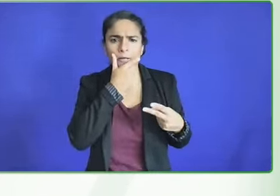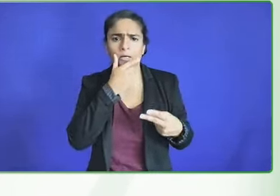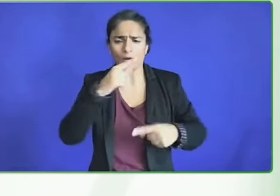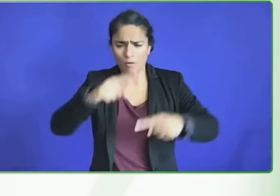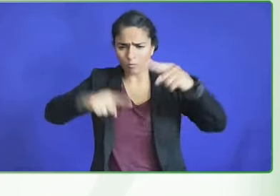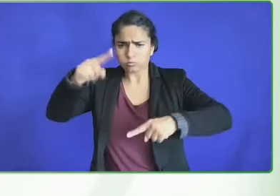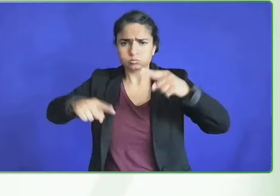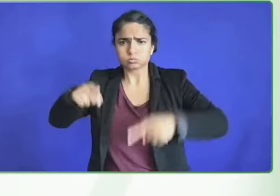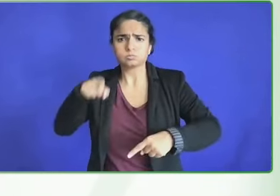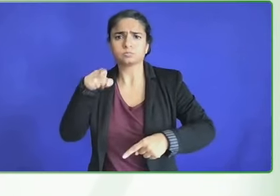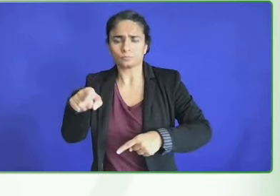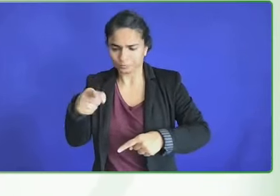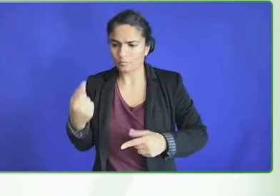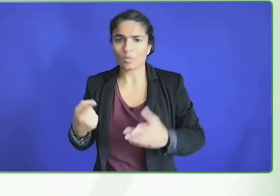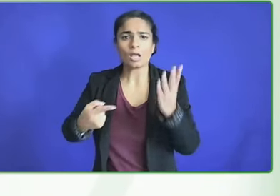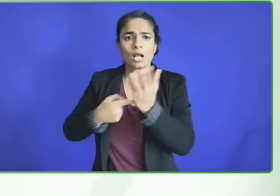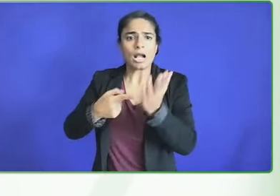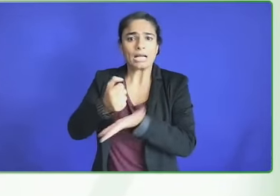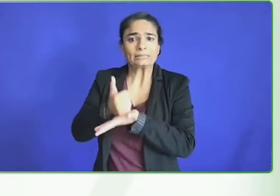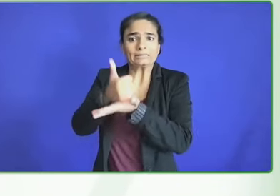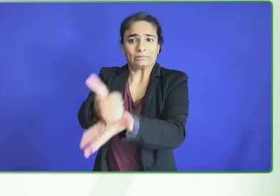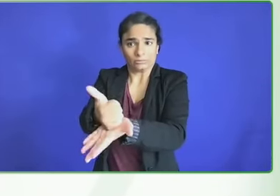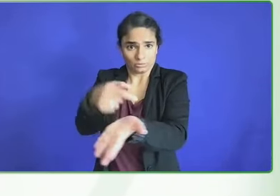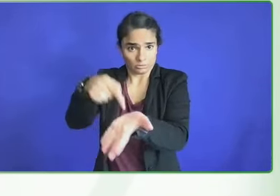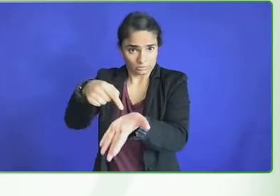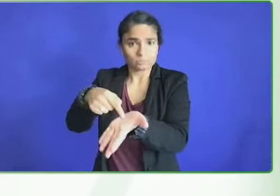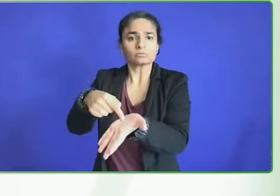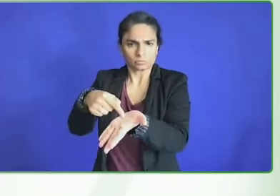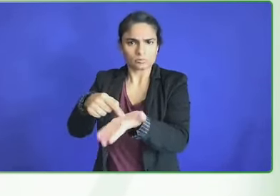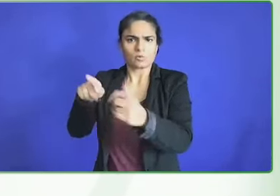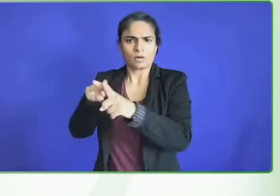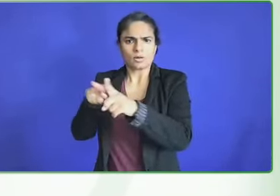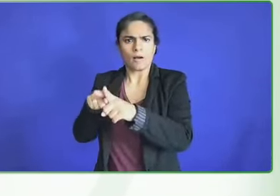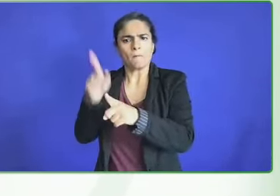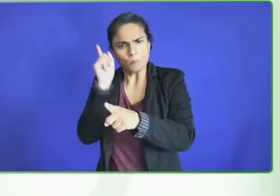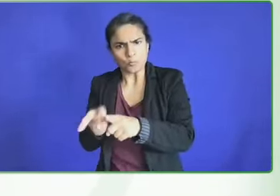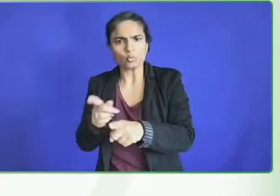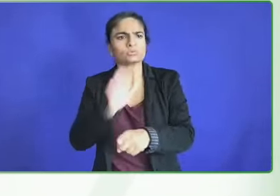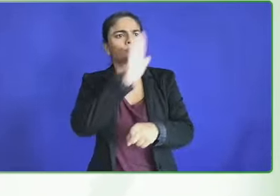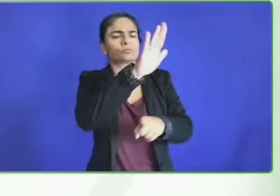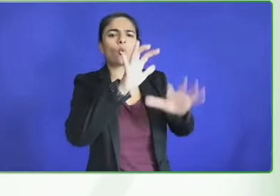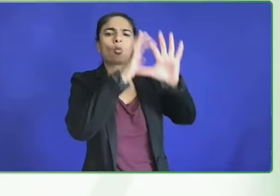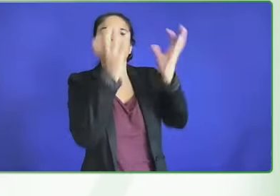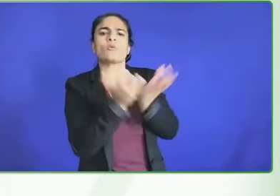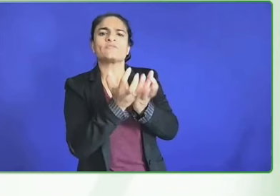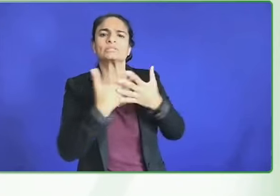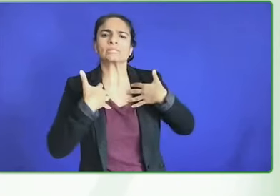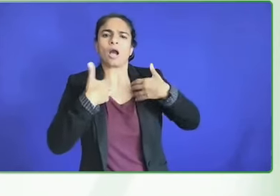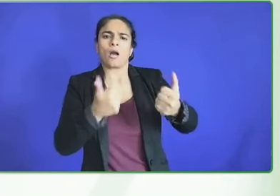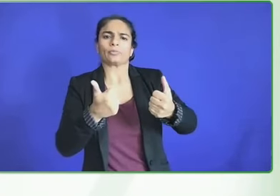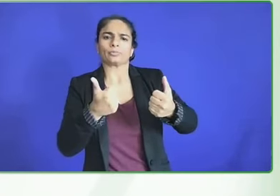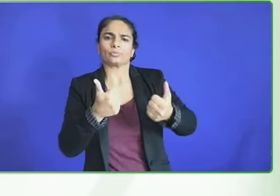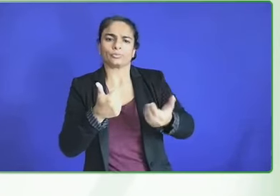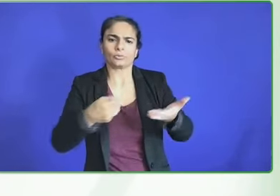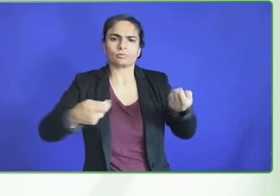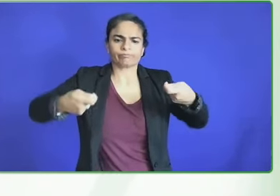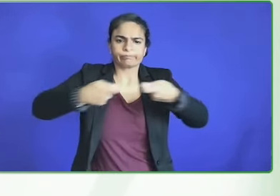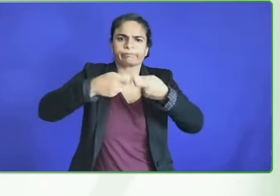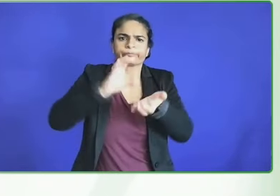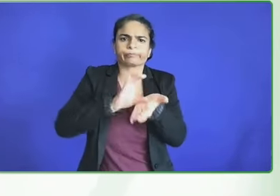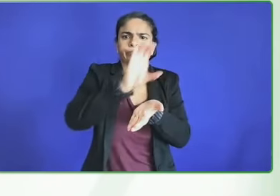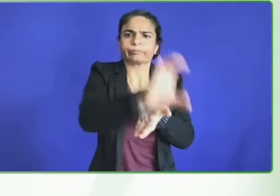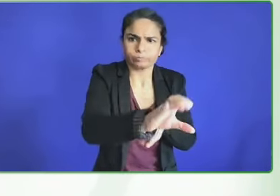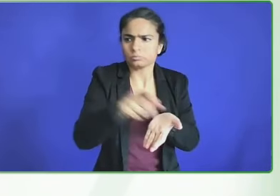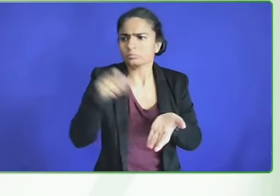four, build institutional and organizational capacities, which are lacking in many developing countries, and